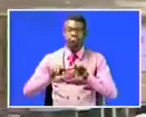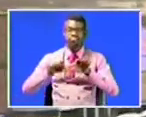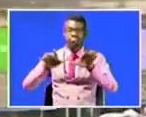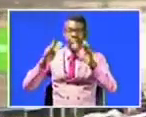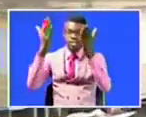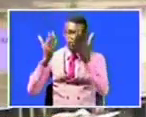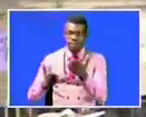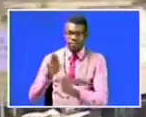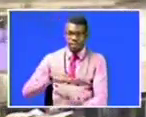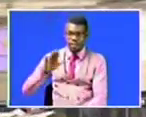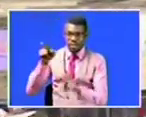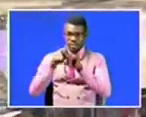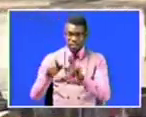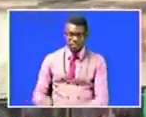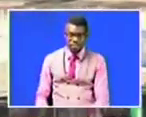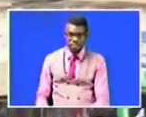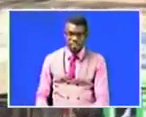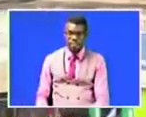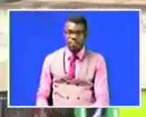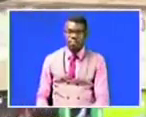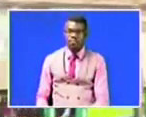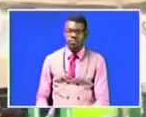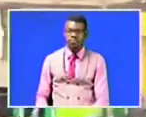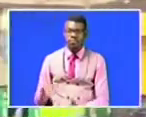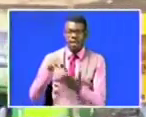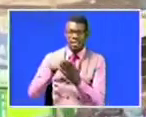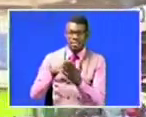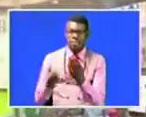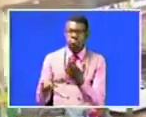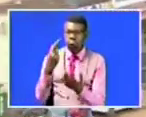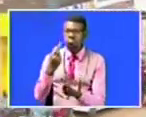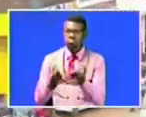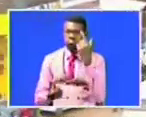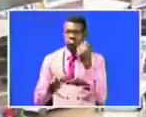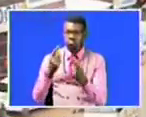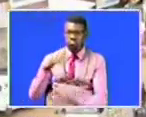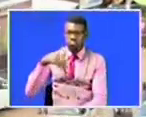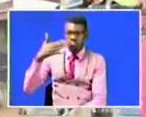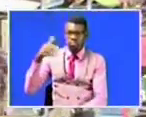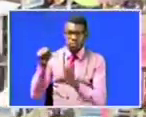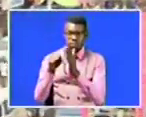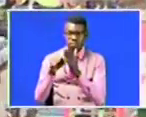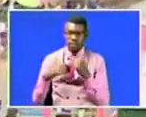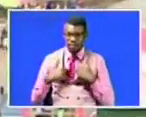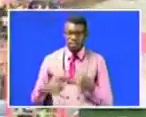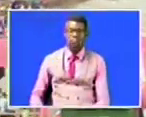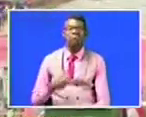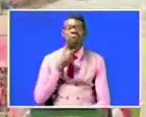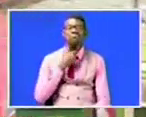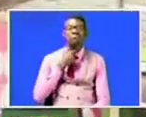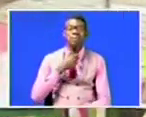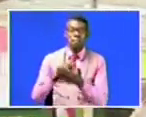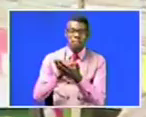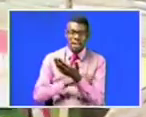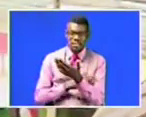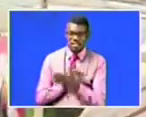too. The increasing number of new cases recorded daily is alarming. Esophageal cancer, commonly referred to as